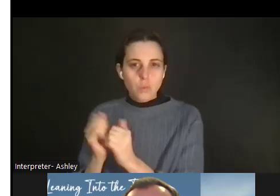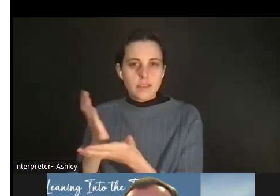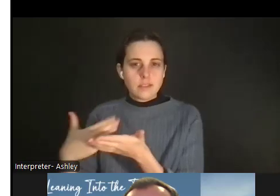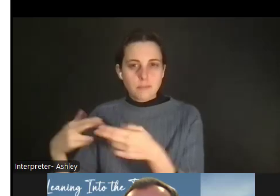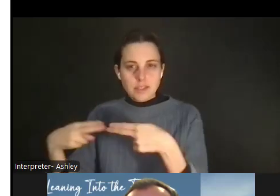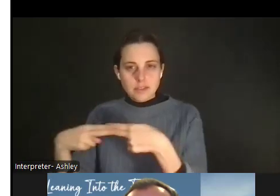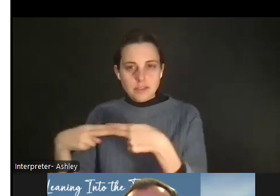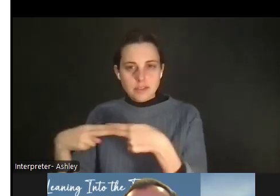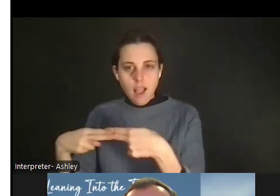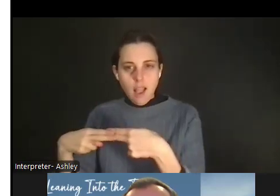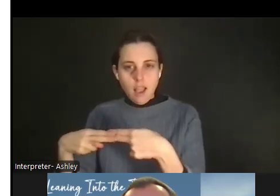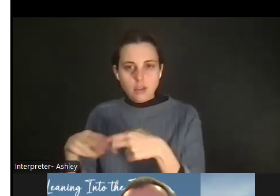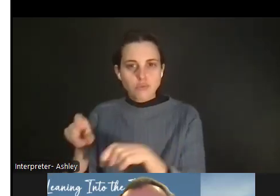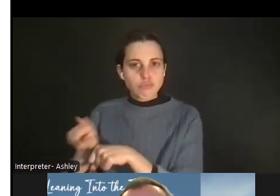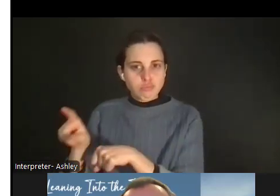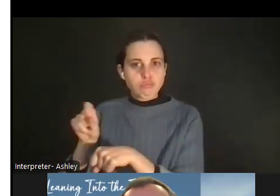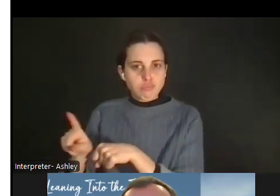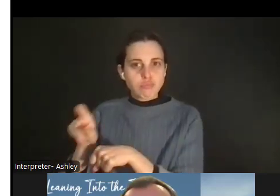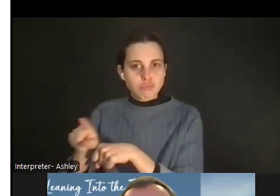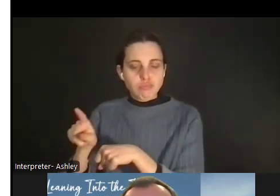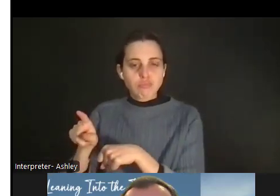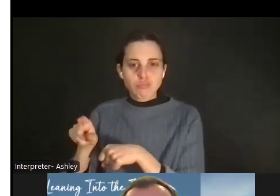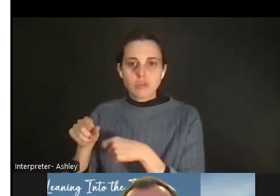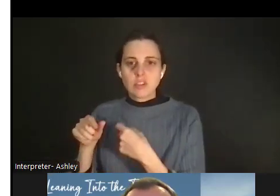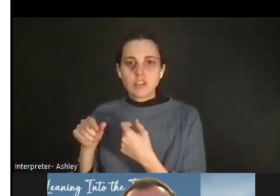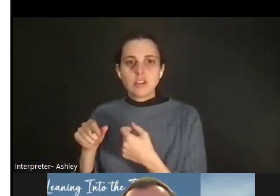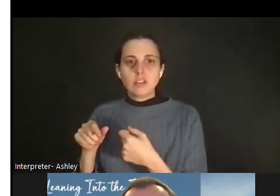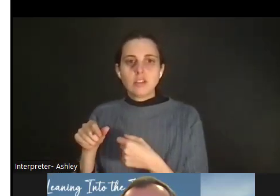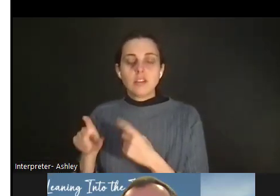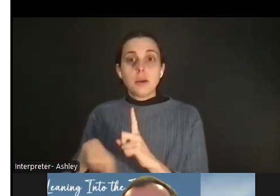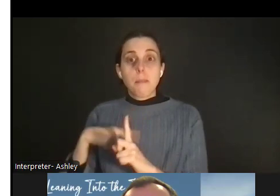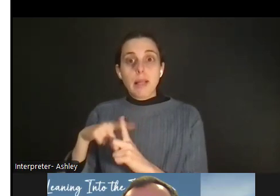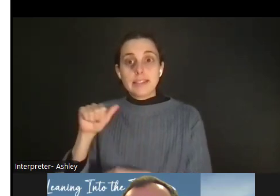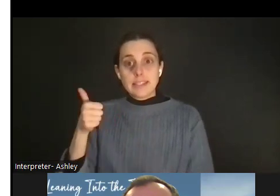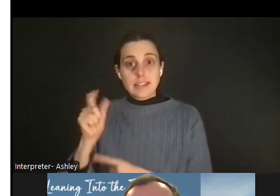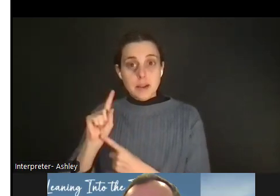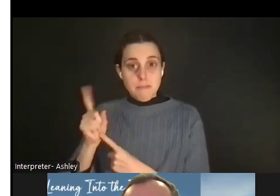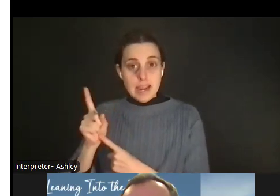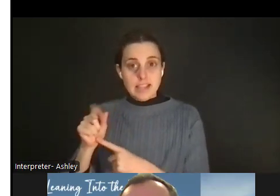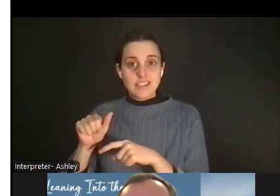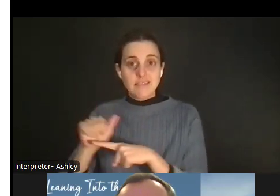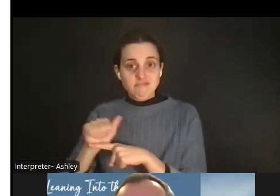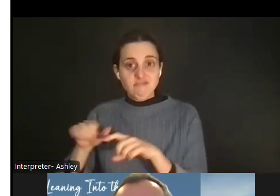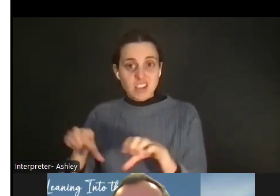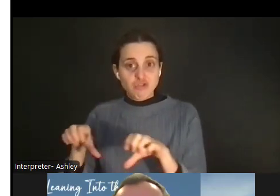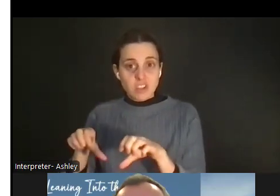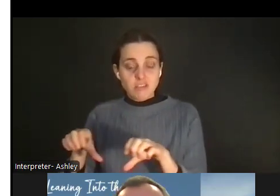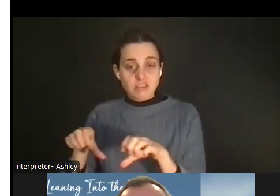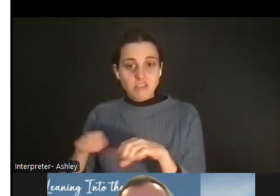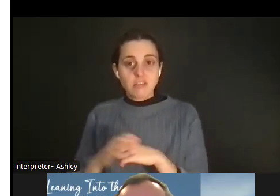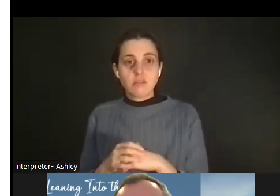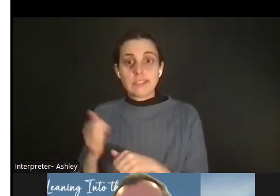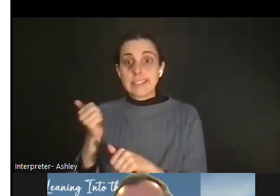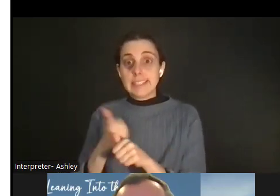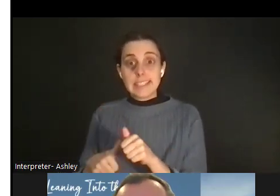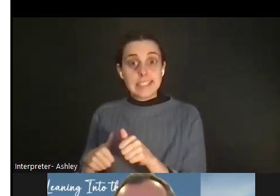to illustrate those points, and then 10 minutes exercise. And those exercises can be tailored to each one of the teams that